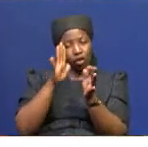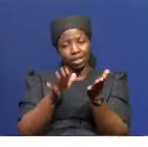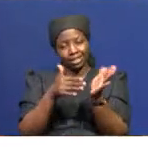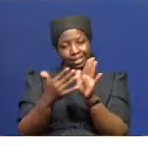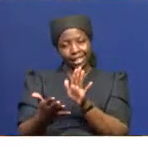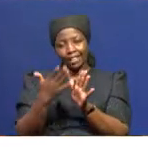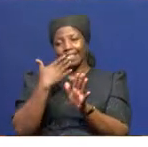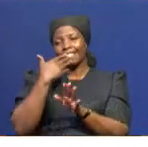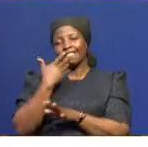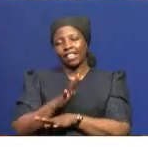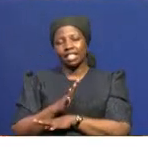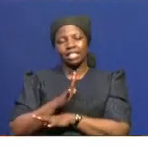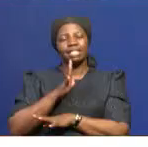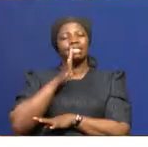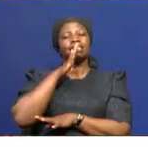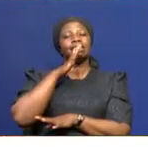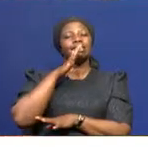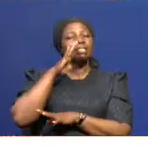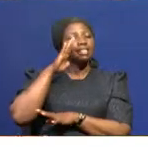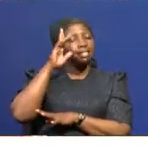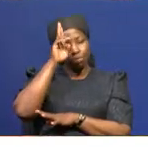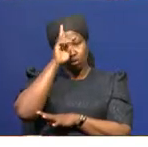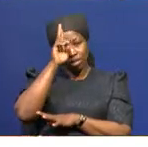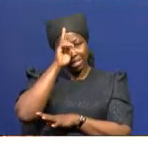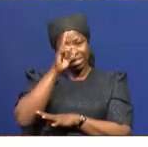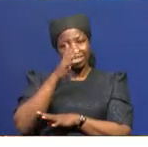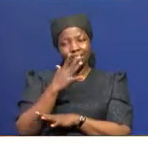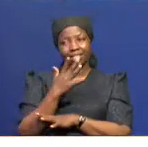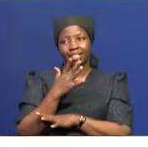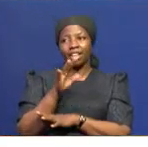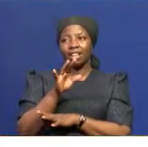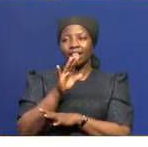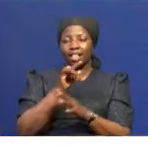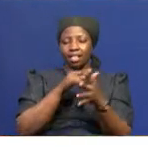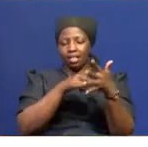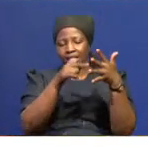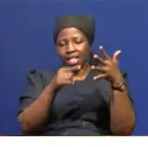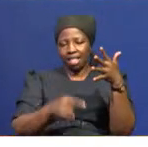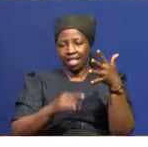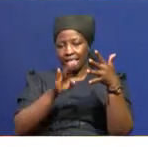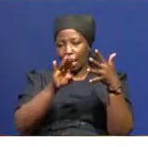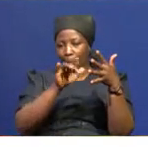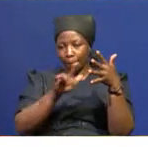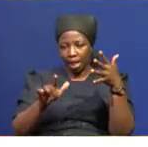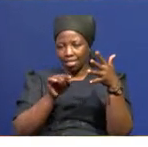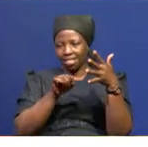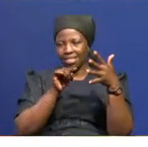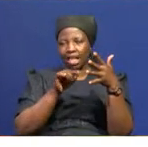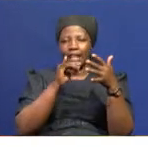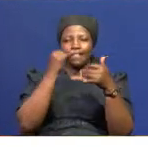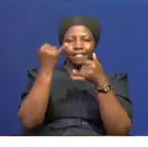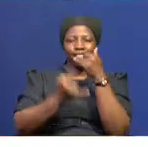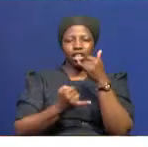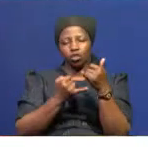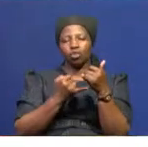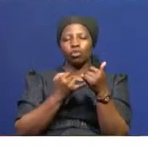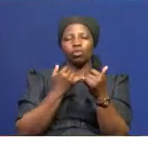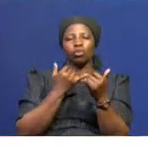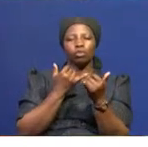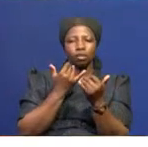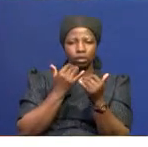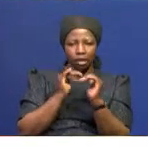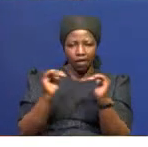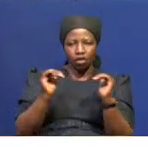All these bills are in the final stage before they can be presented before Cabinet and then tabled in National